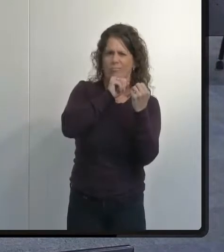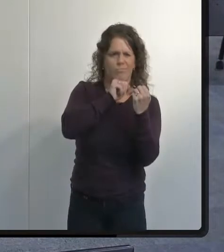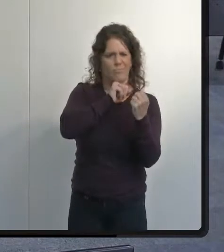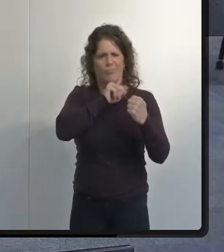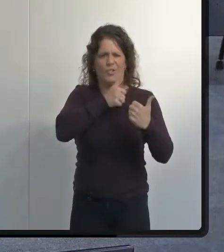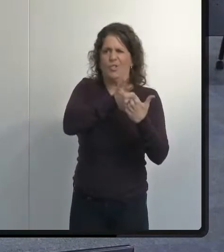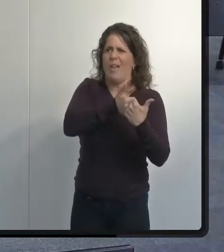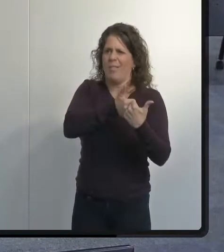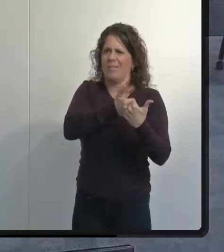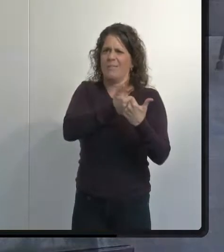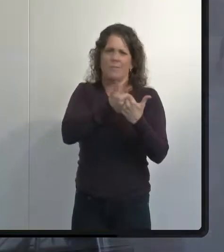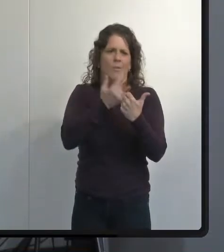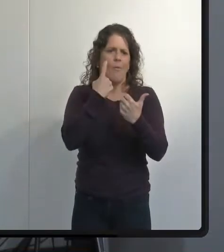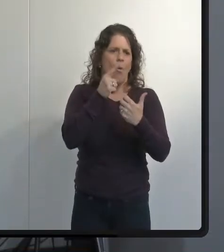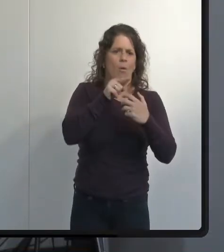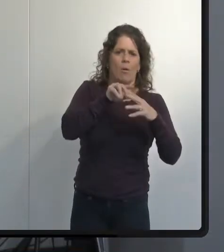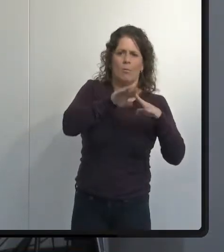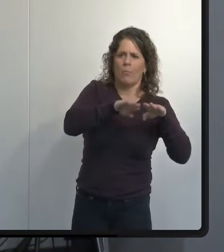to flatten the curve there?